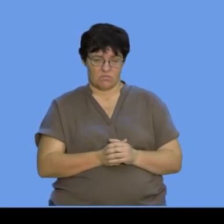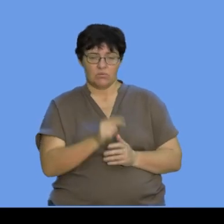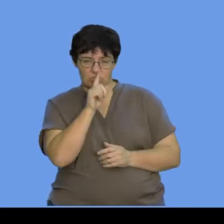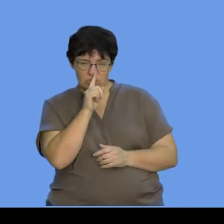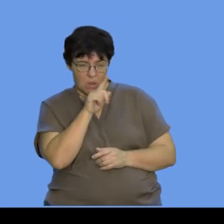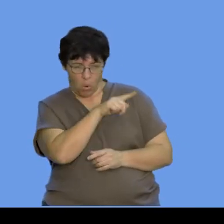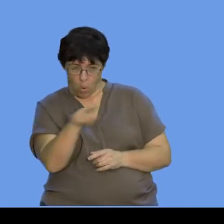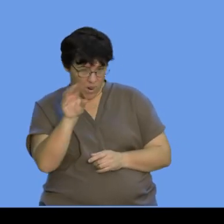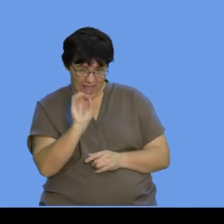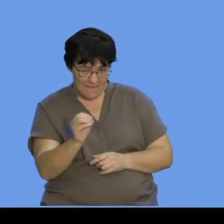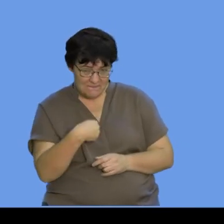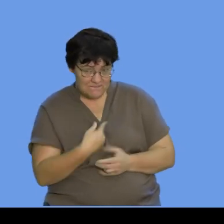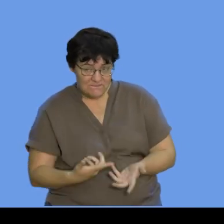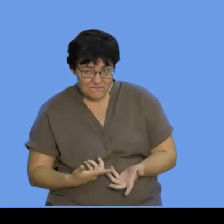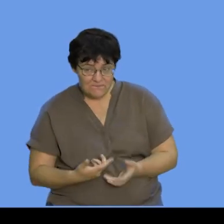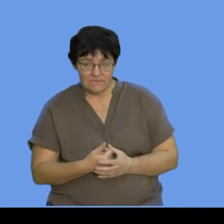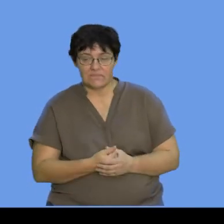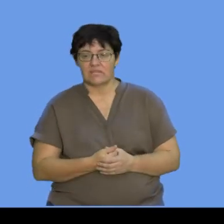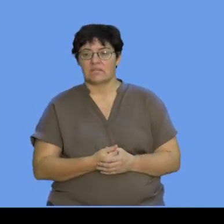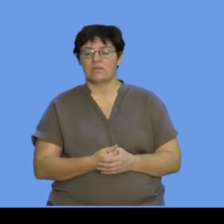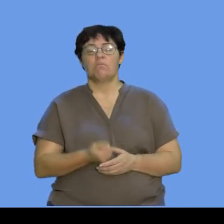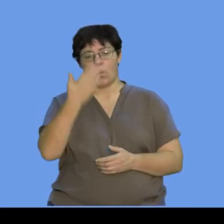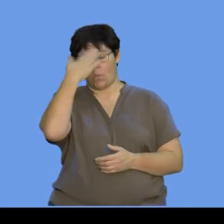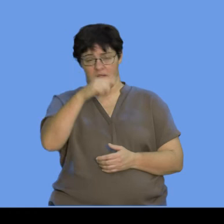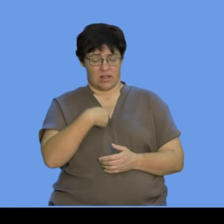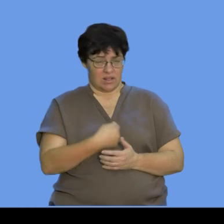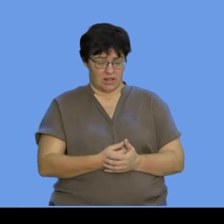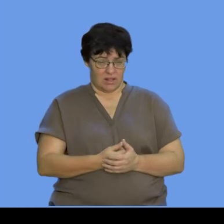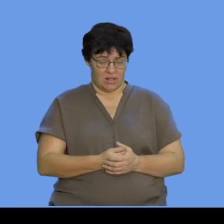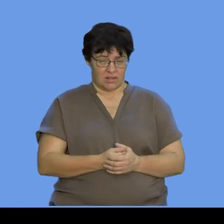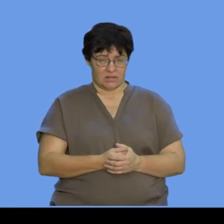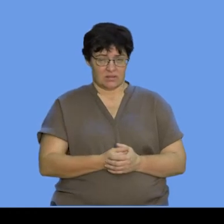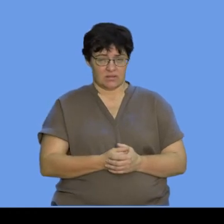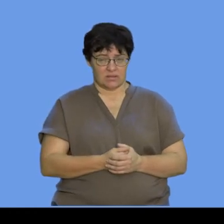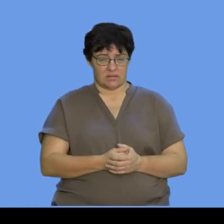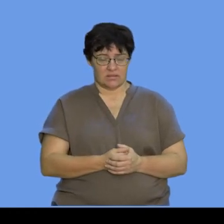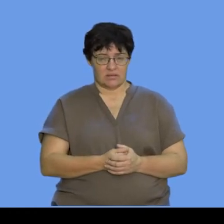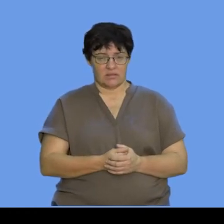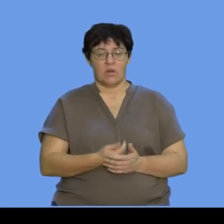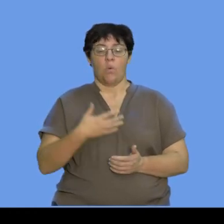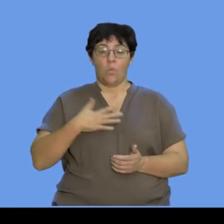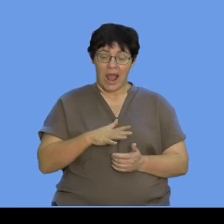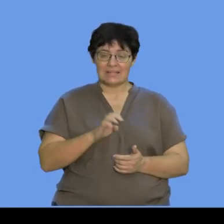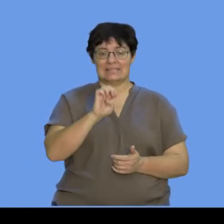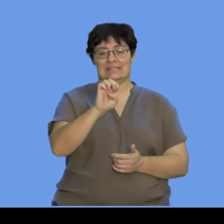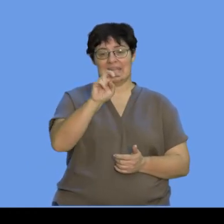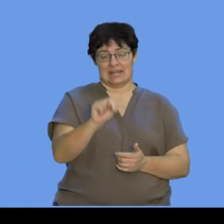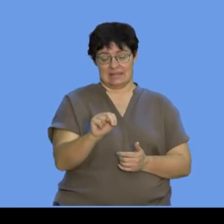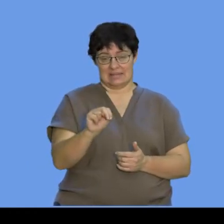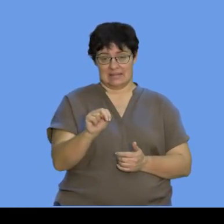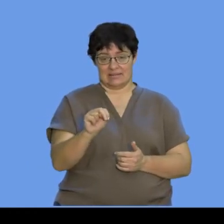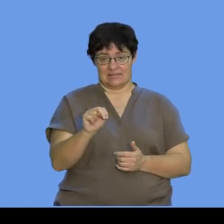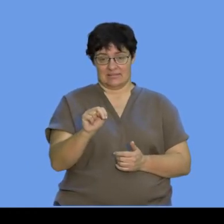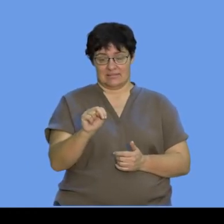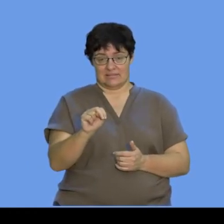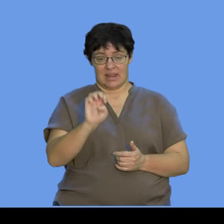do have all of these things that are there, right? What do I know? They want me to have En, right?